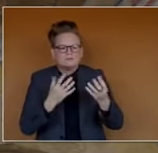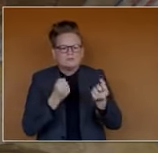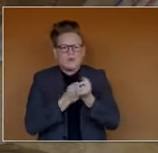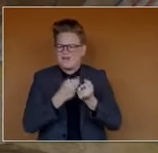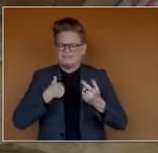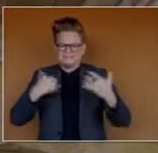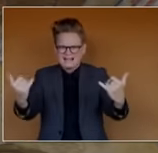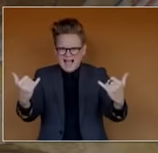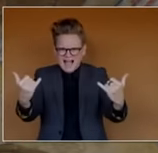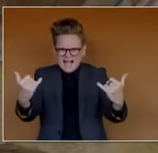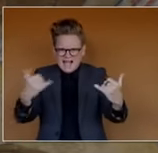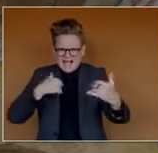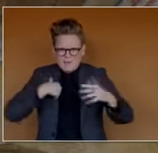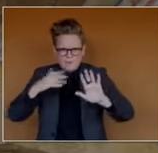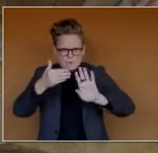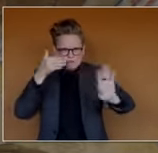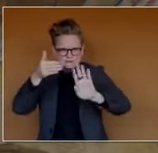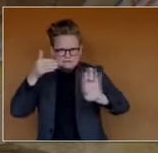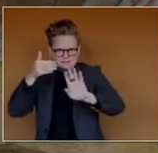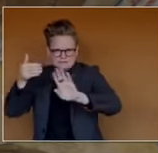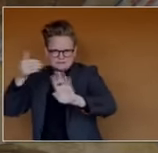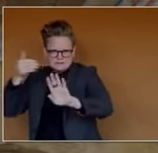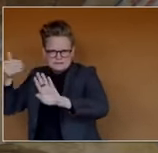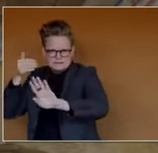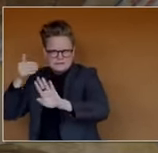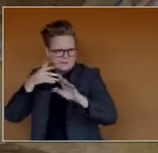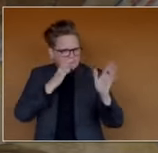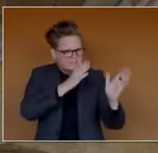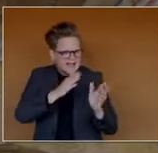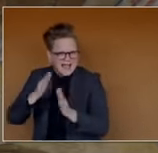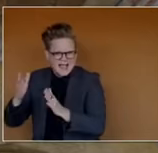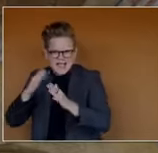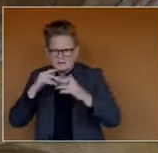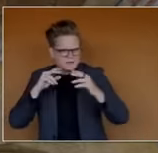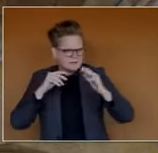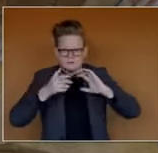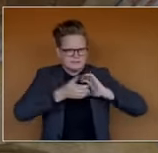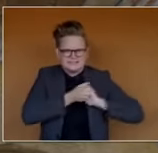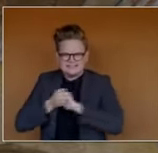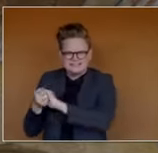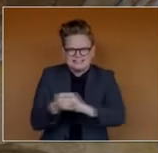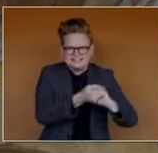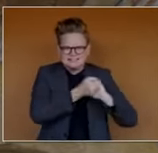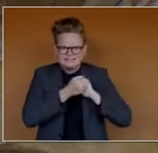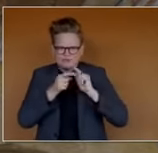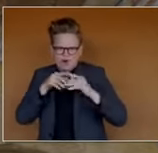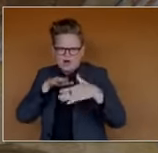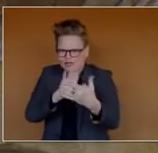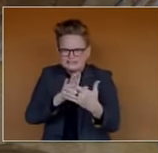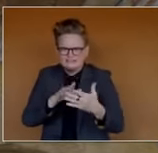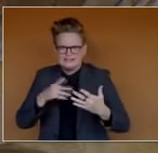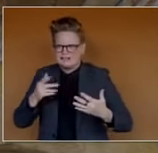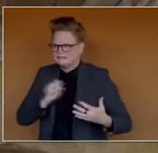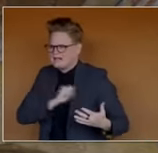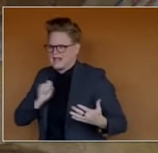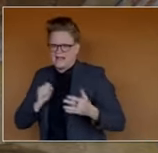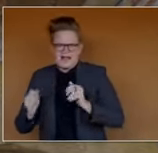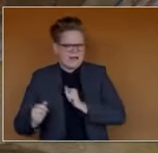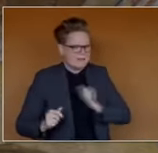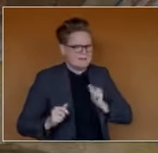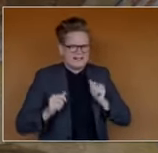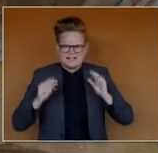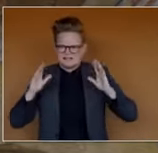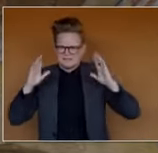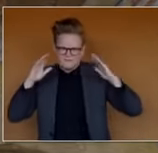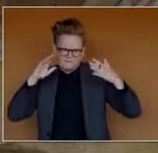That sense of urgency has been demonstrable. This partnership with the Assembly and the Senate has been second to none, and I'm incredibly grateful to both of you